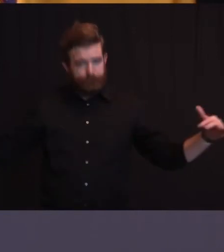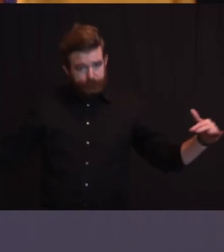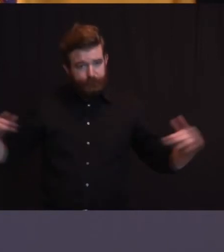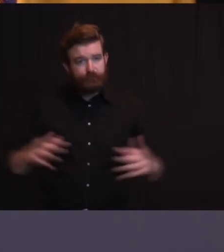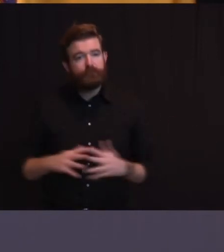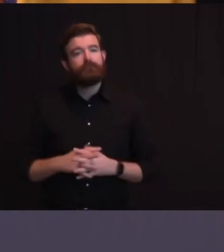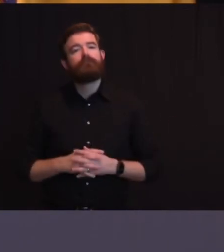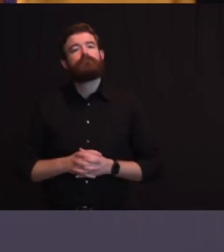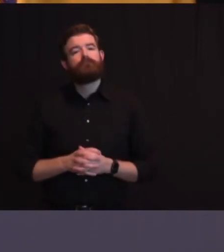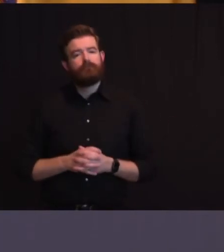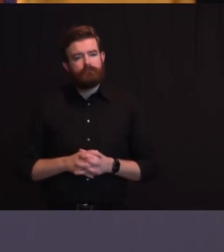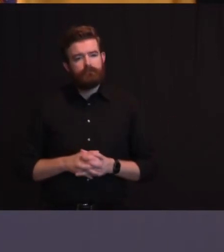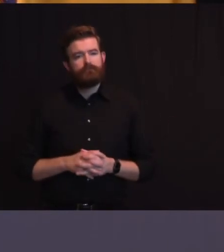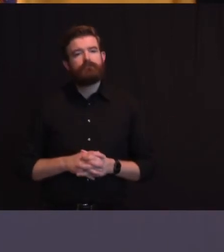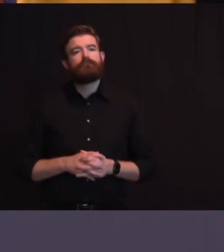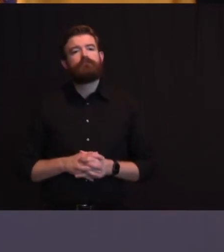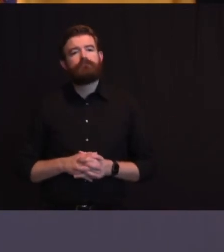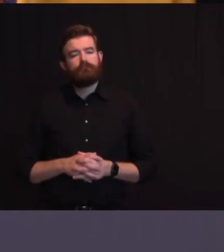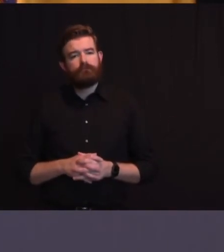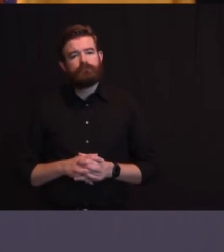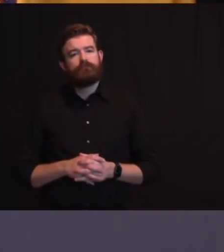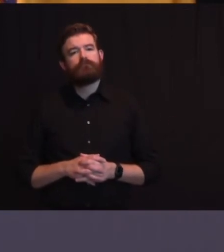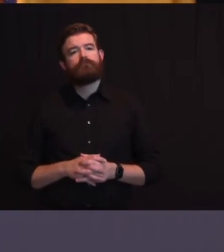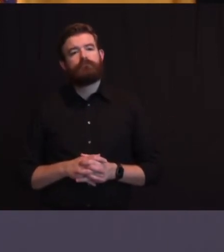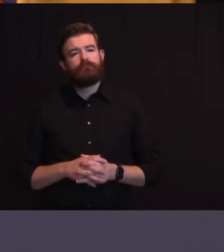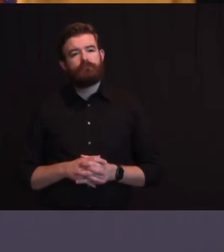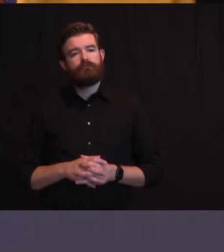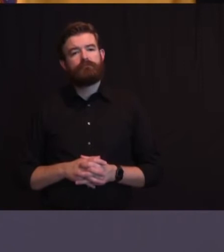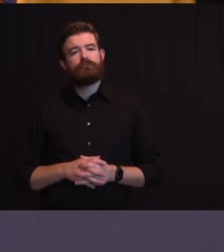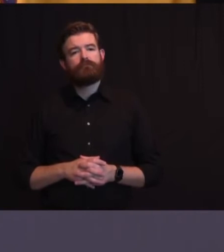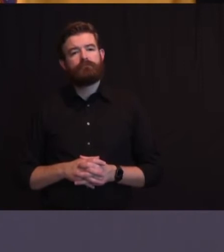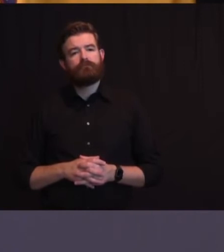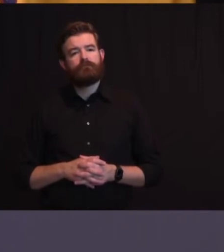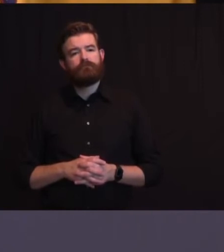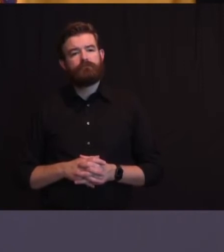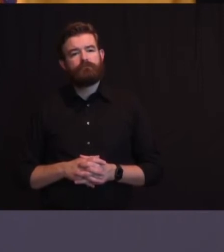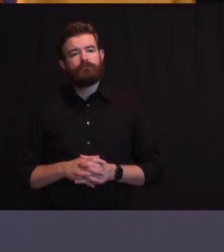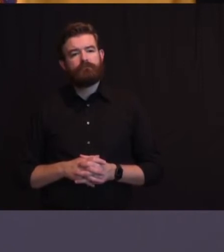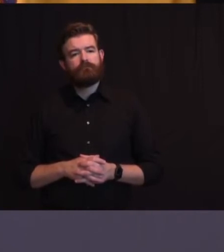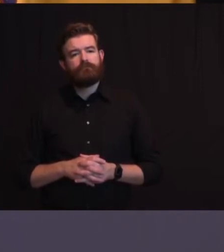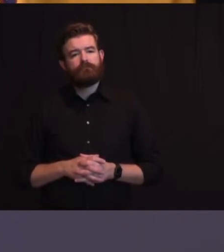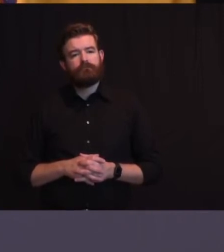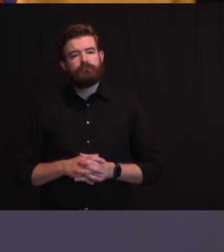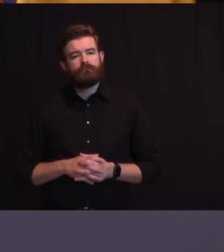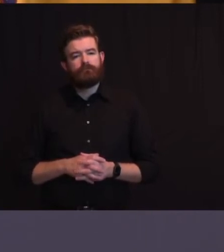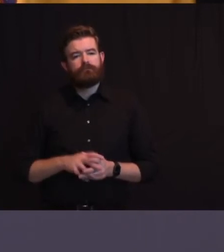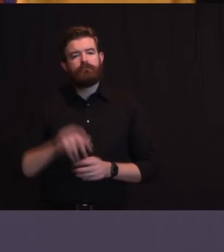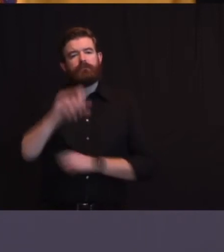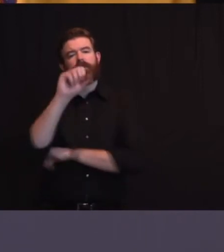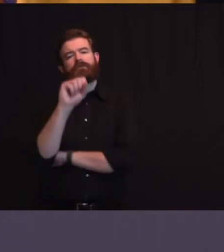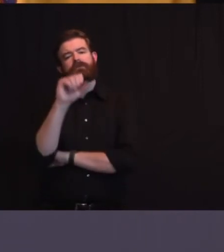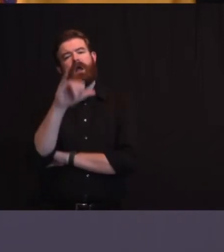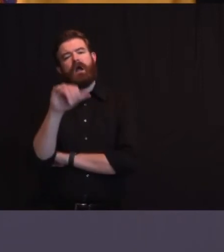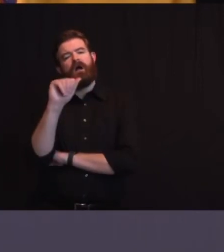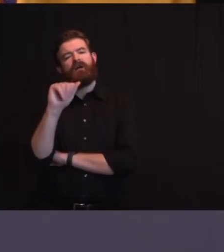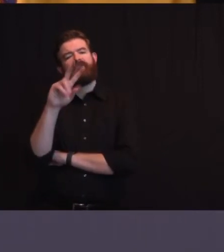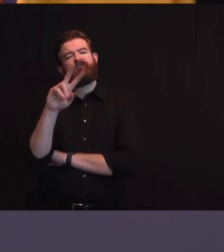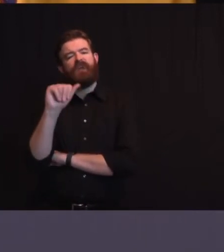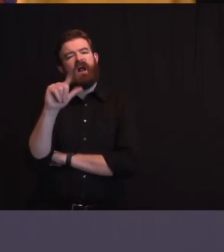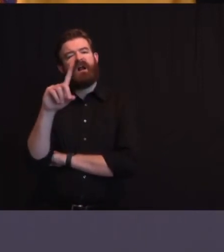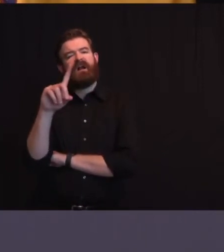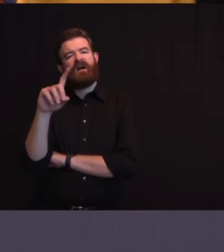see Sally Avalenda appointed as the executive director for the commission, and that